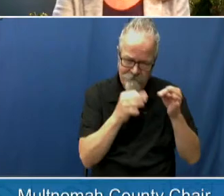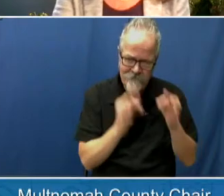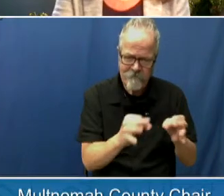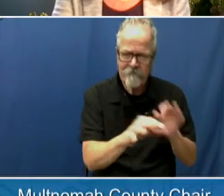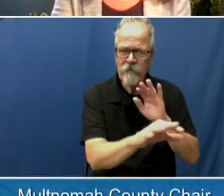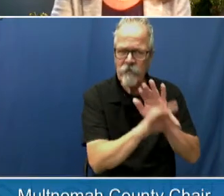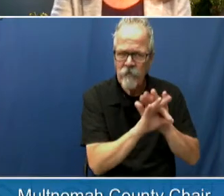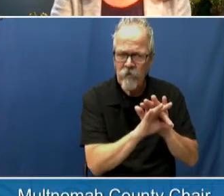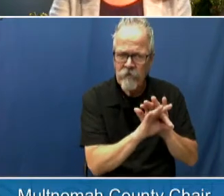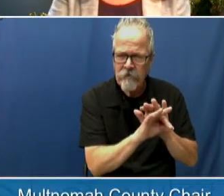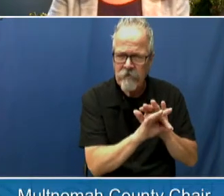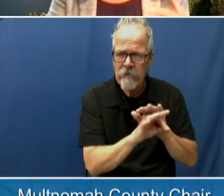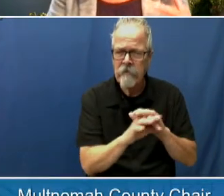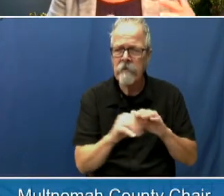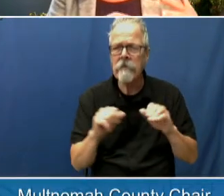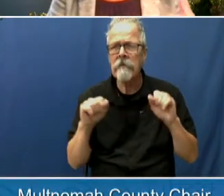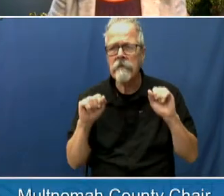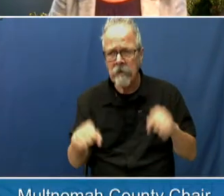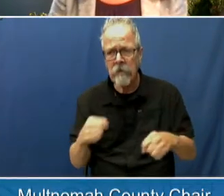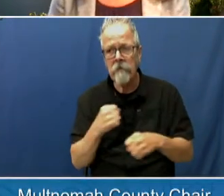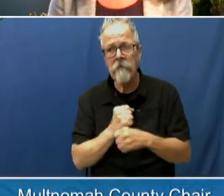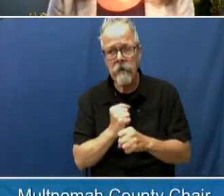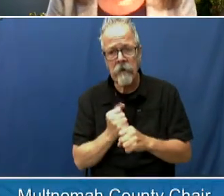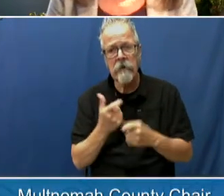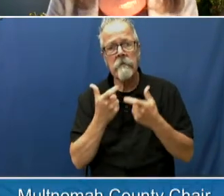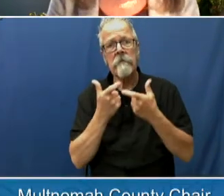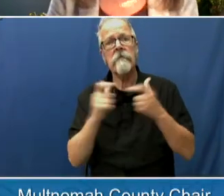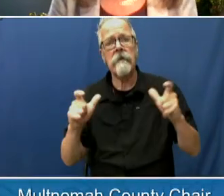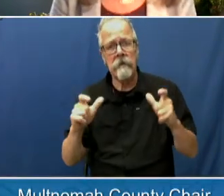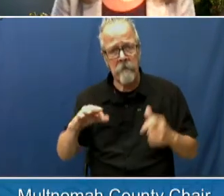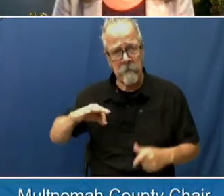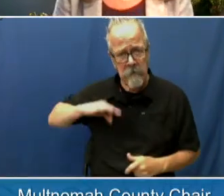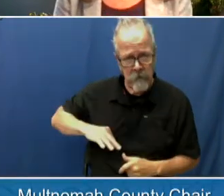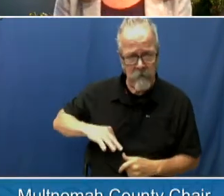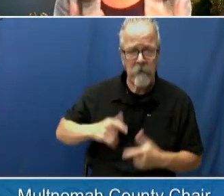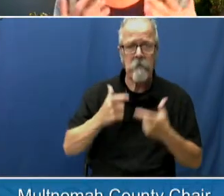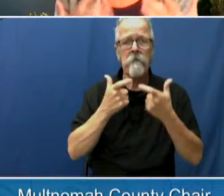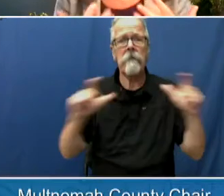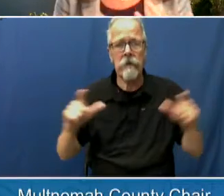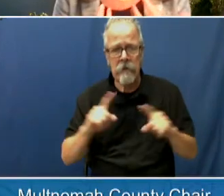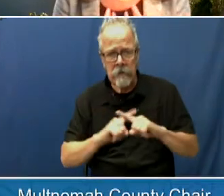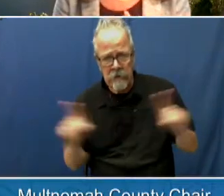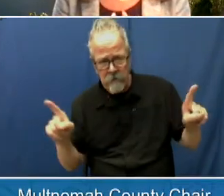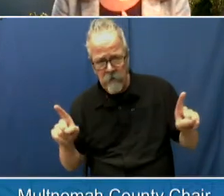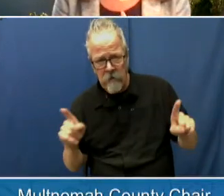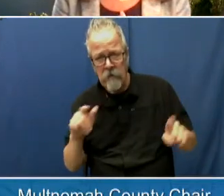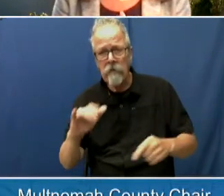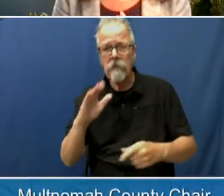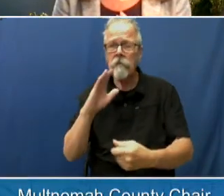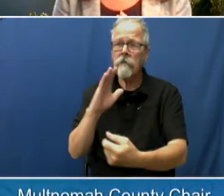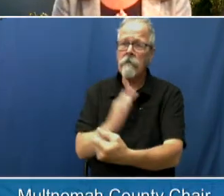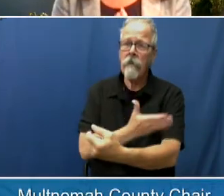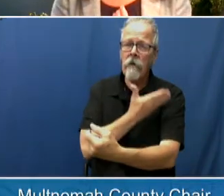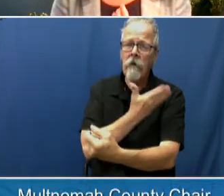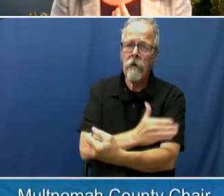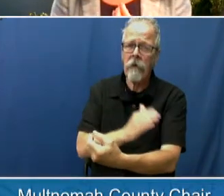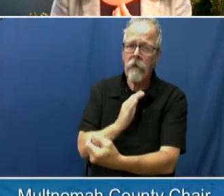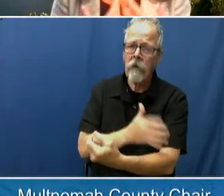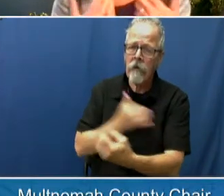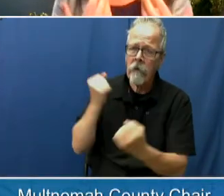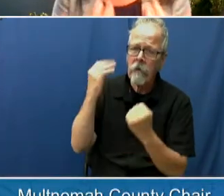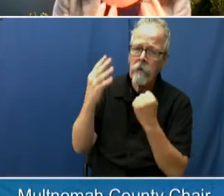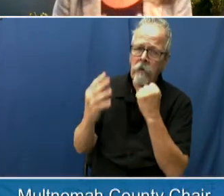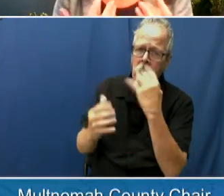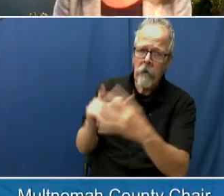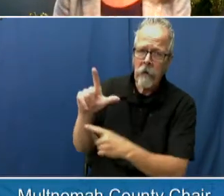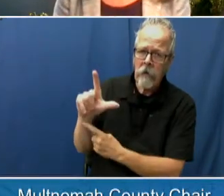meaningful difference. And I think that's what makes the song that the Brown sisters sang resonate so deeply.